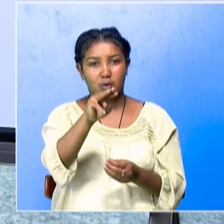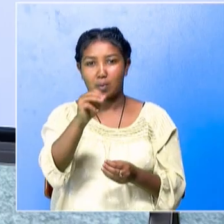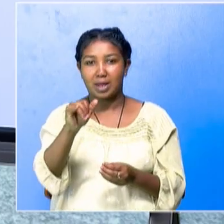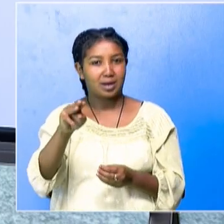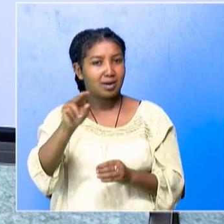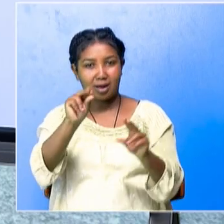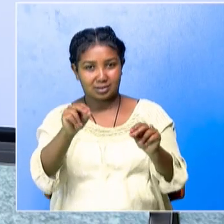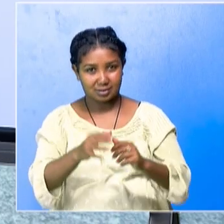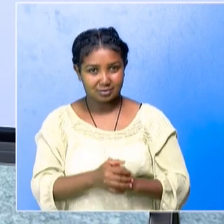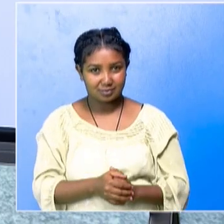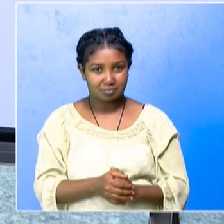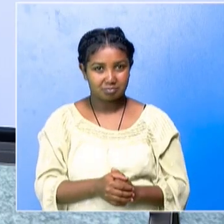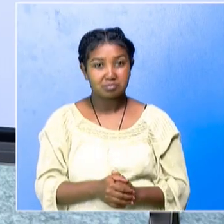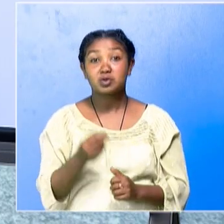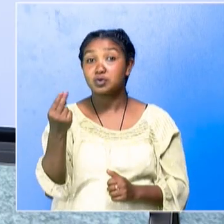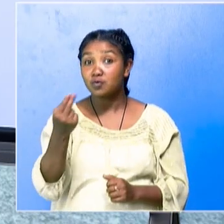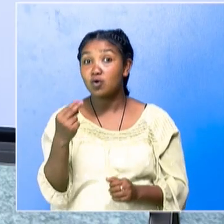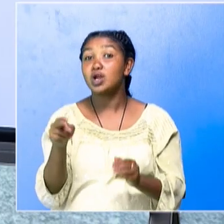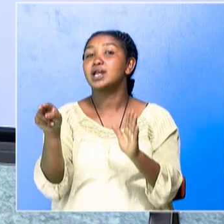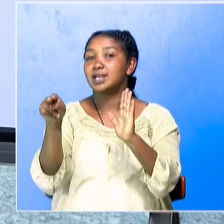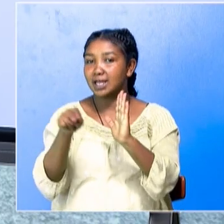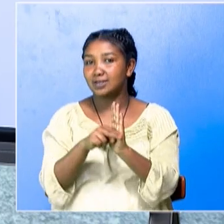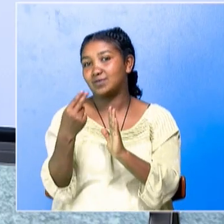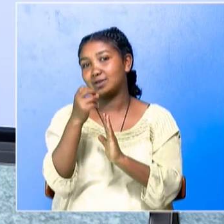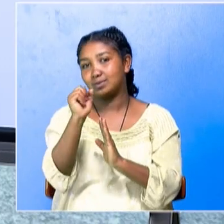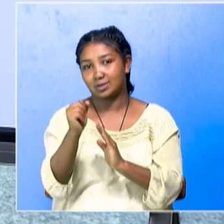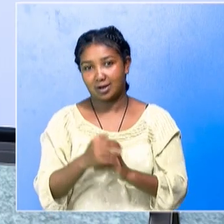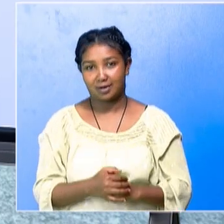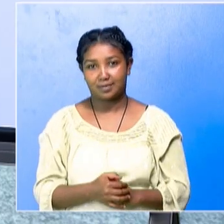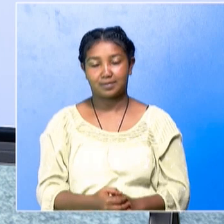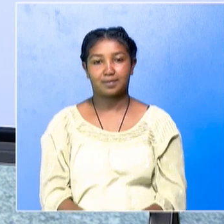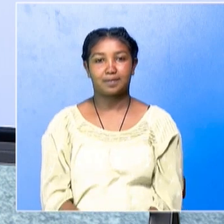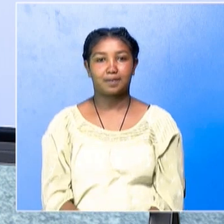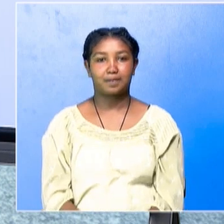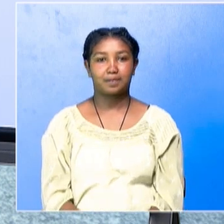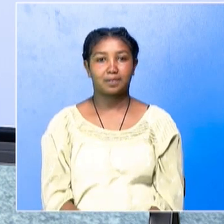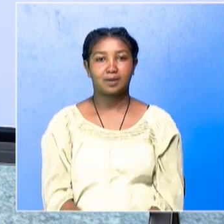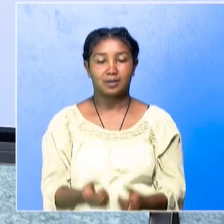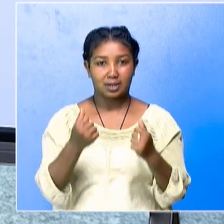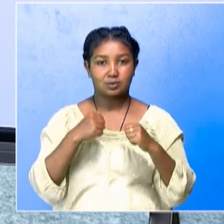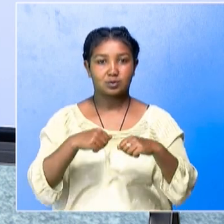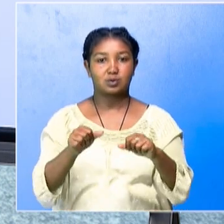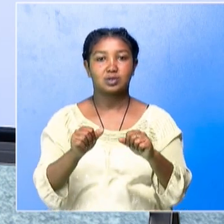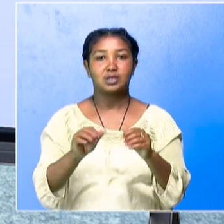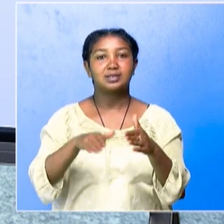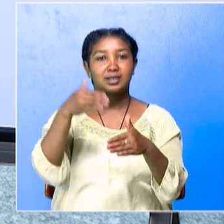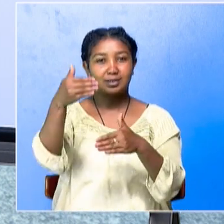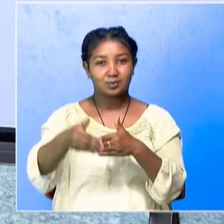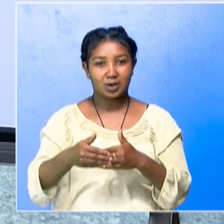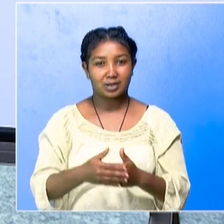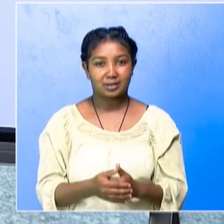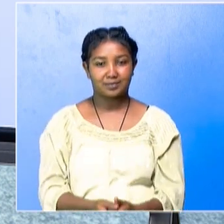not. We can use for also negative forms. Let us continue. The next one